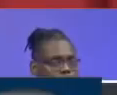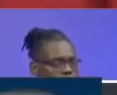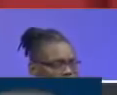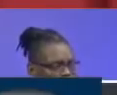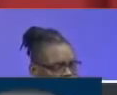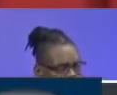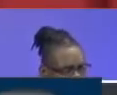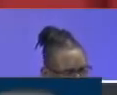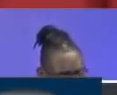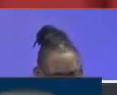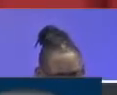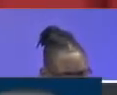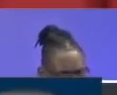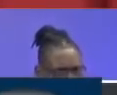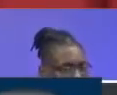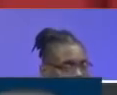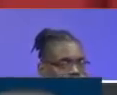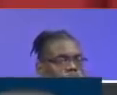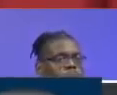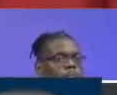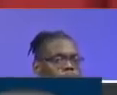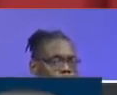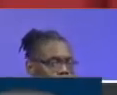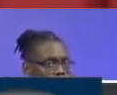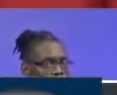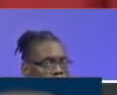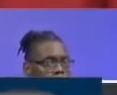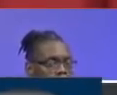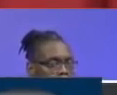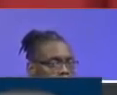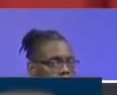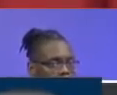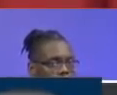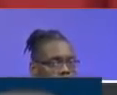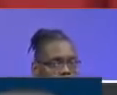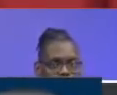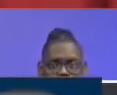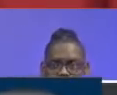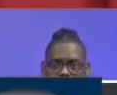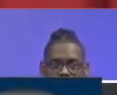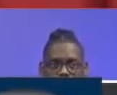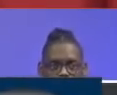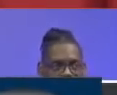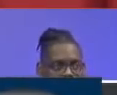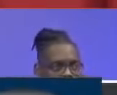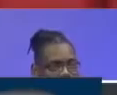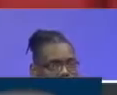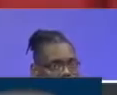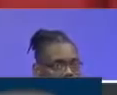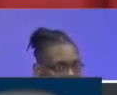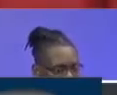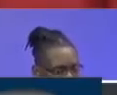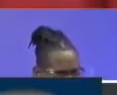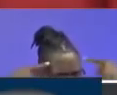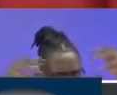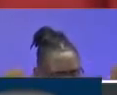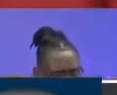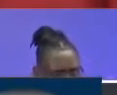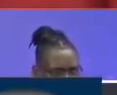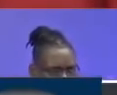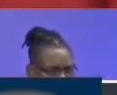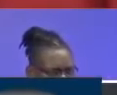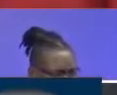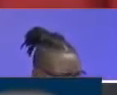been a significant amount of information. The Prime Minister has instructed me to ensure that steps are taken in terms